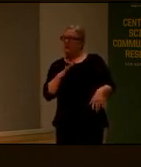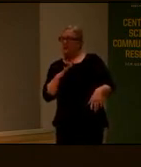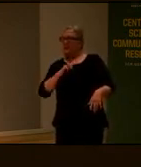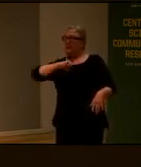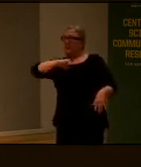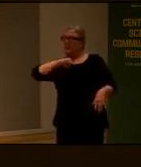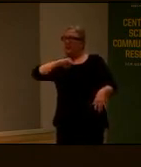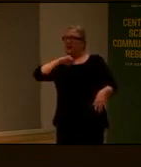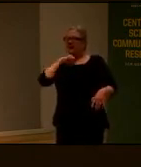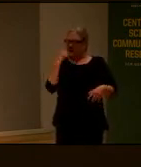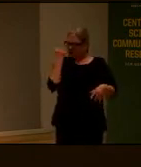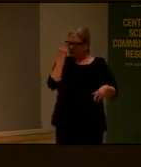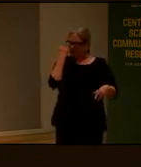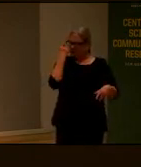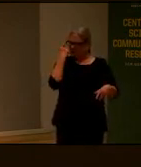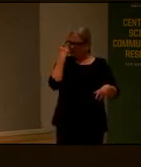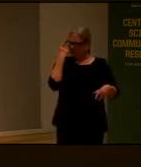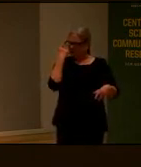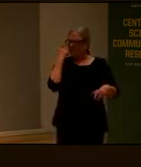Yeah, thank you.